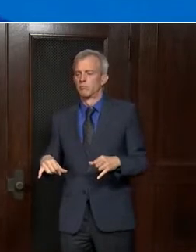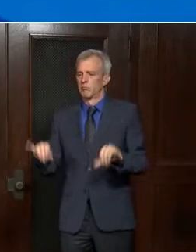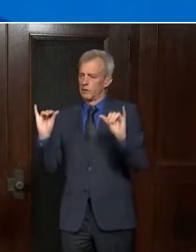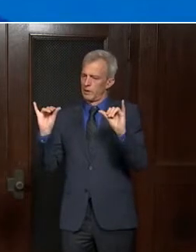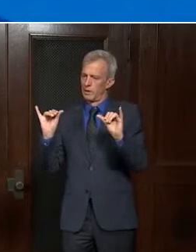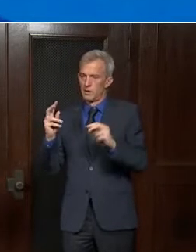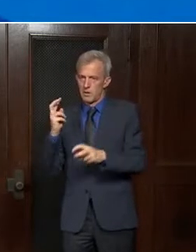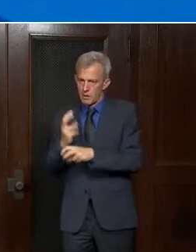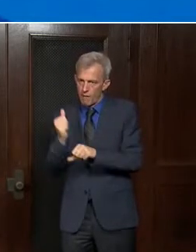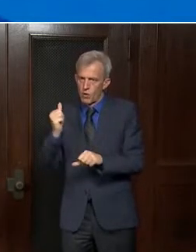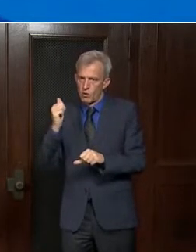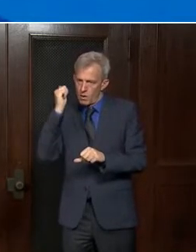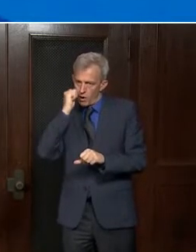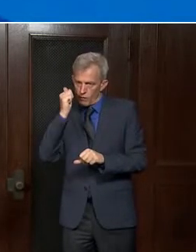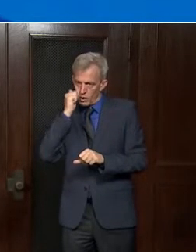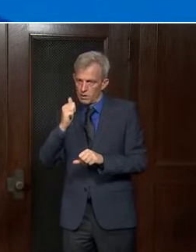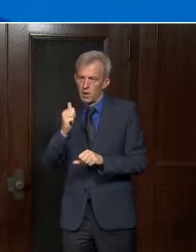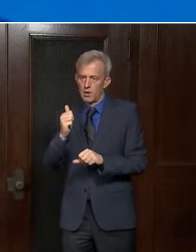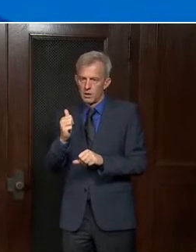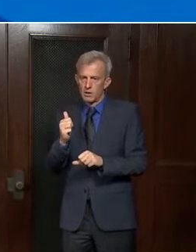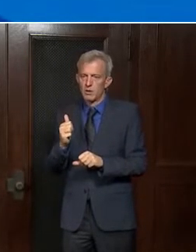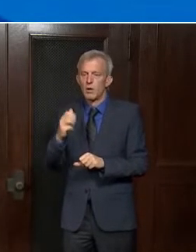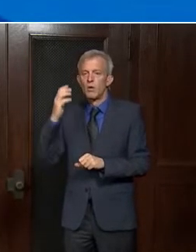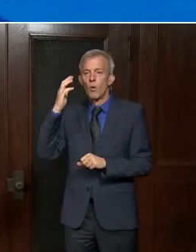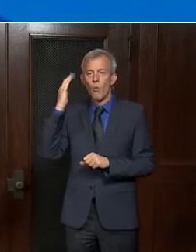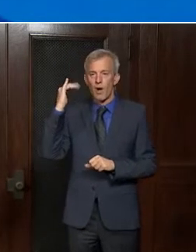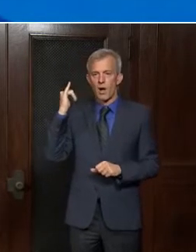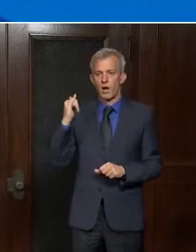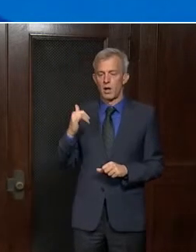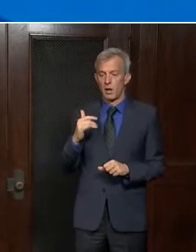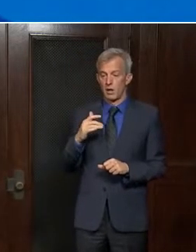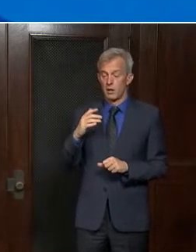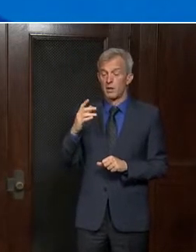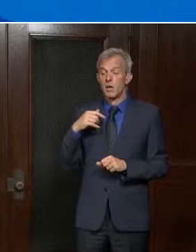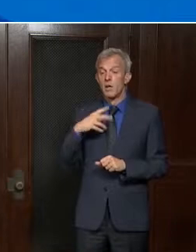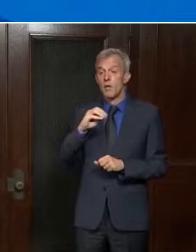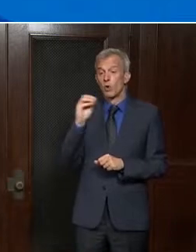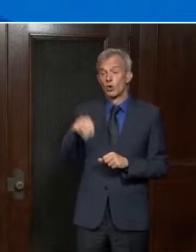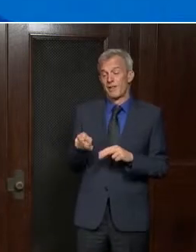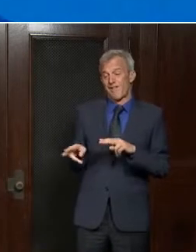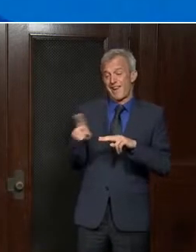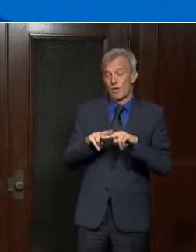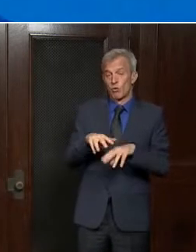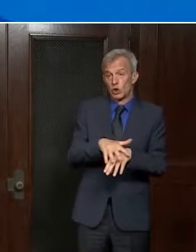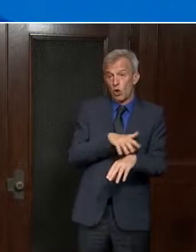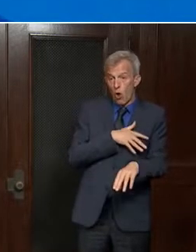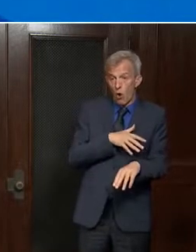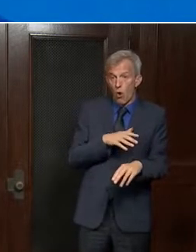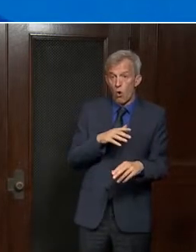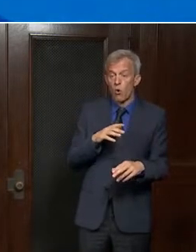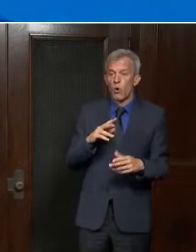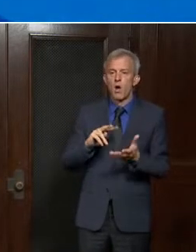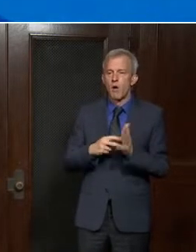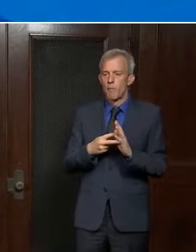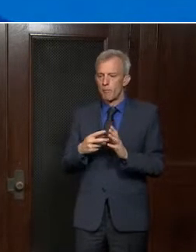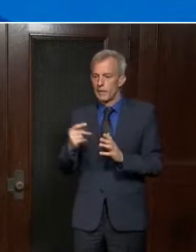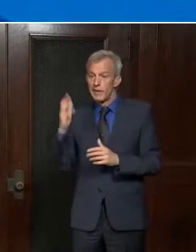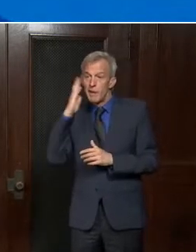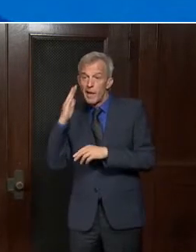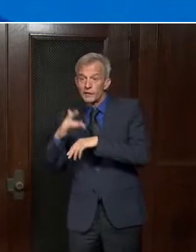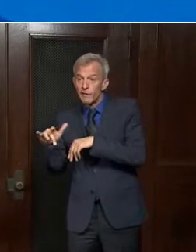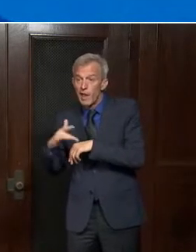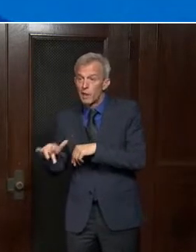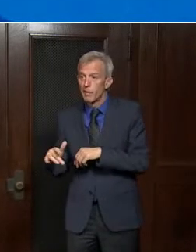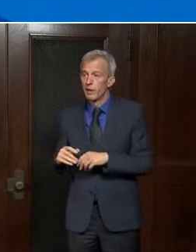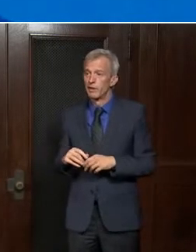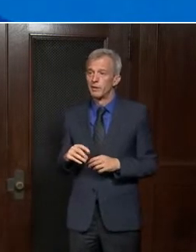getting tougher each day. Just because the rate of increase is slowing, it doesn't mean that the number of hospital beds that we need, the number of